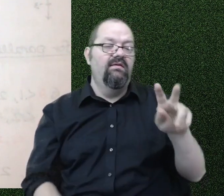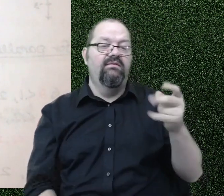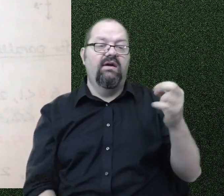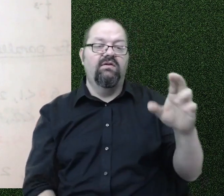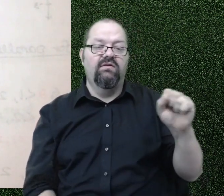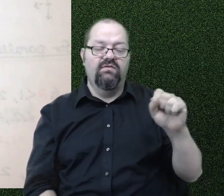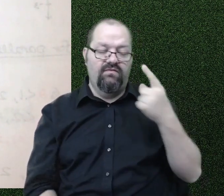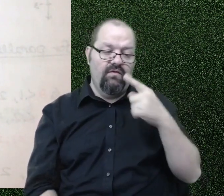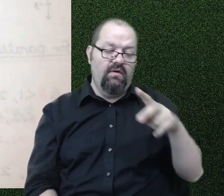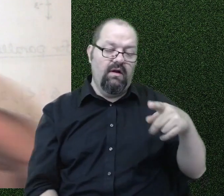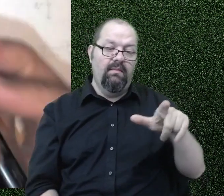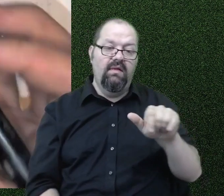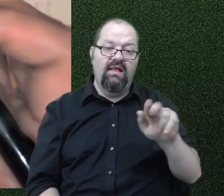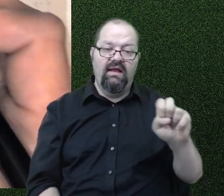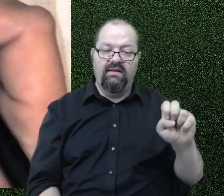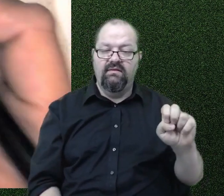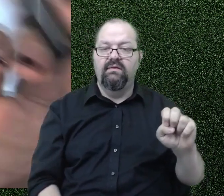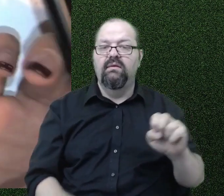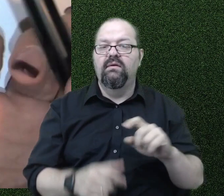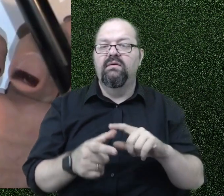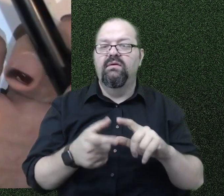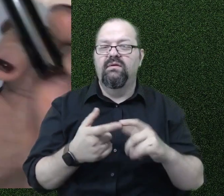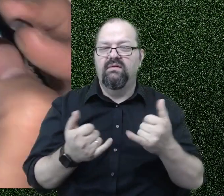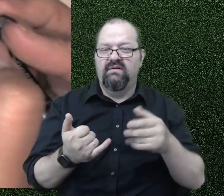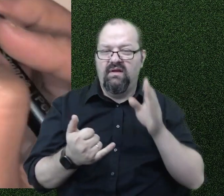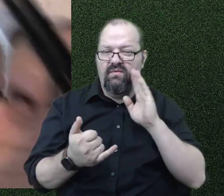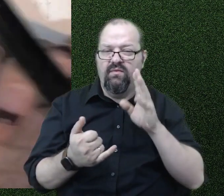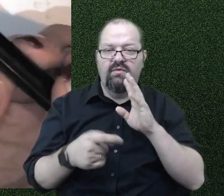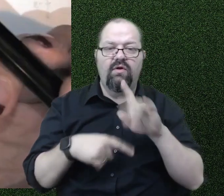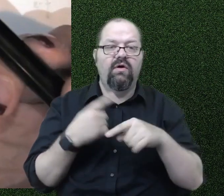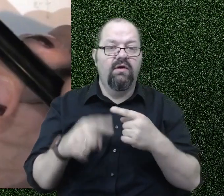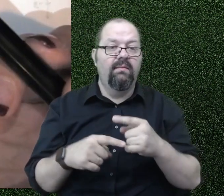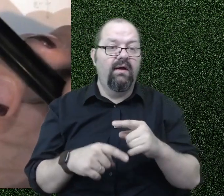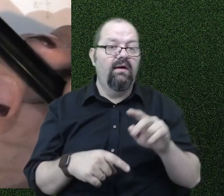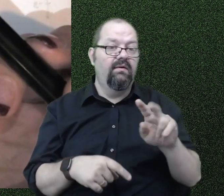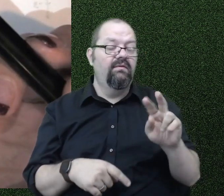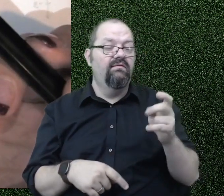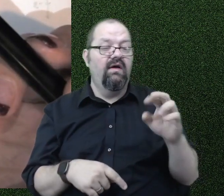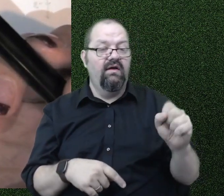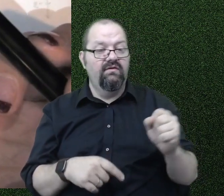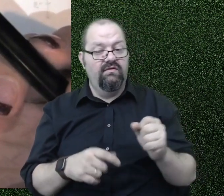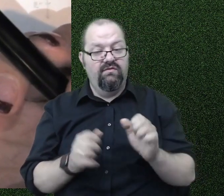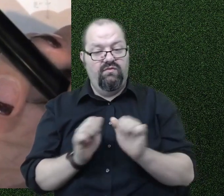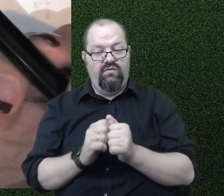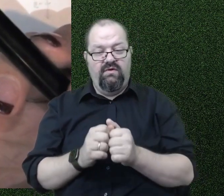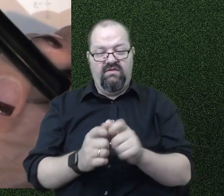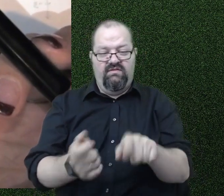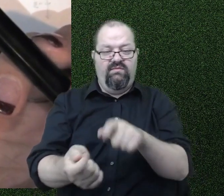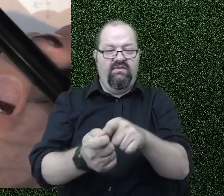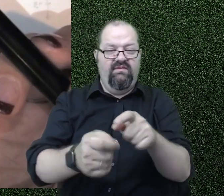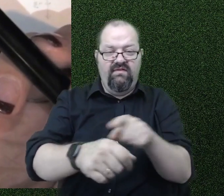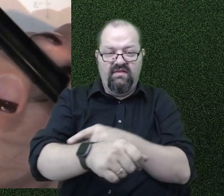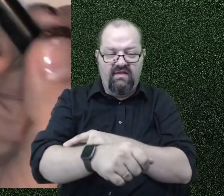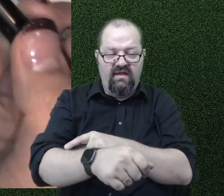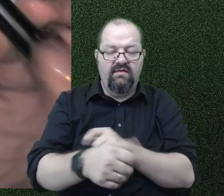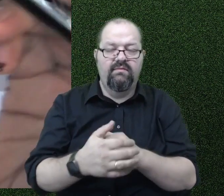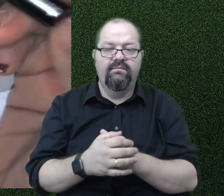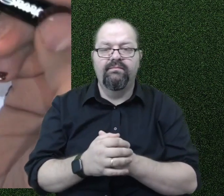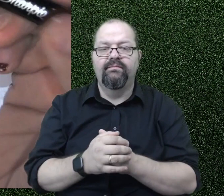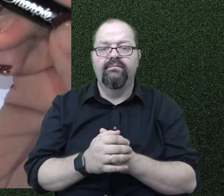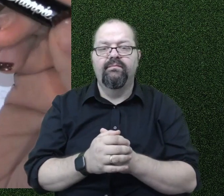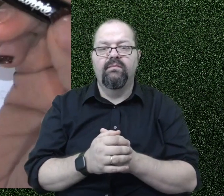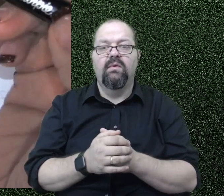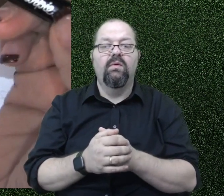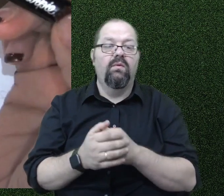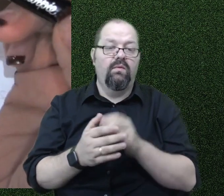component form of a vector given the length of the vector and the angle that that vector makes with the positive x-axis.